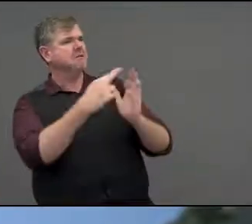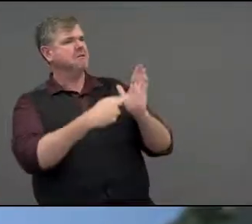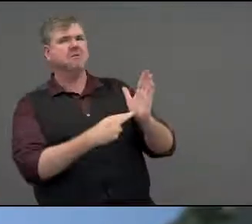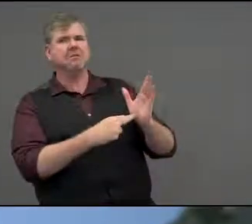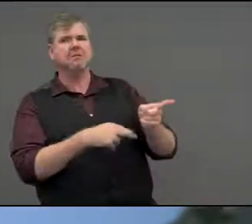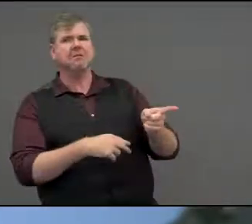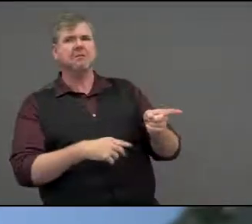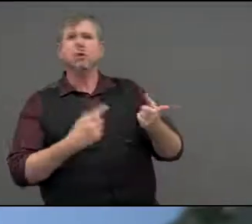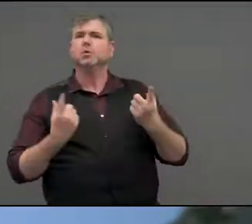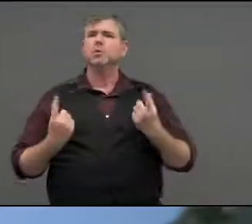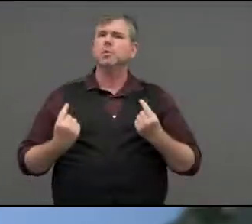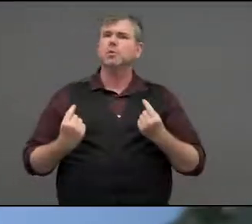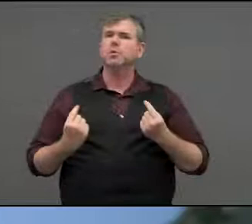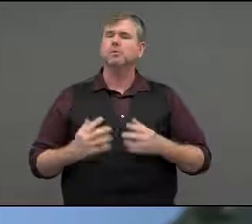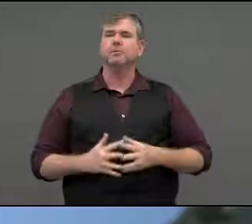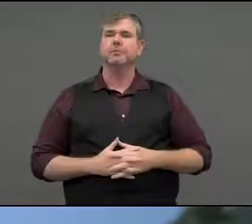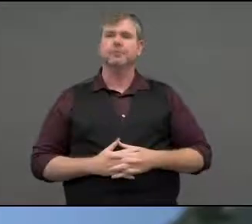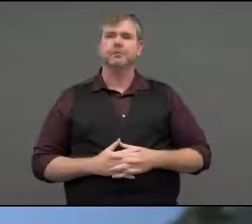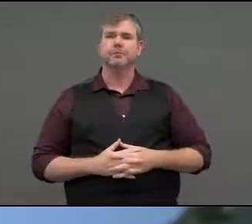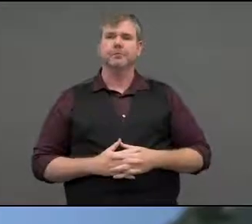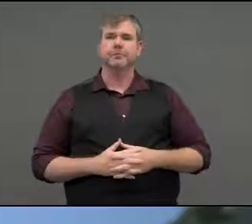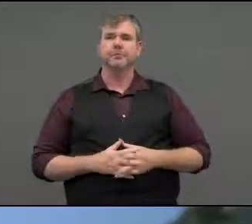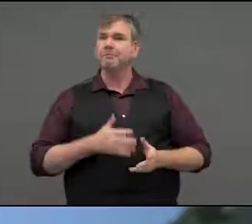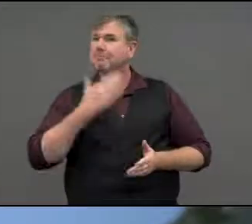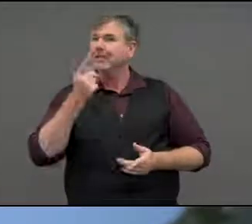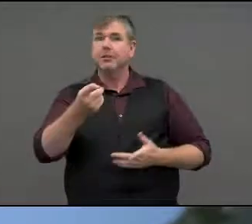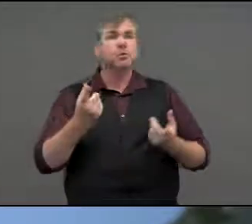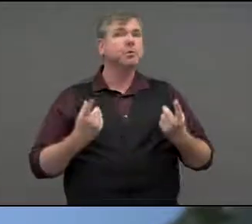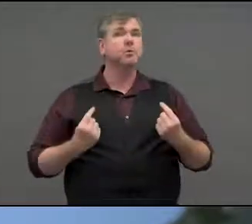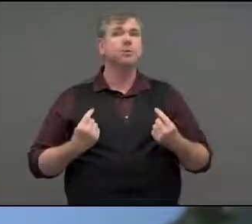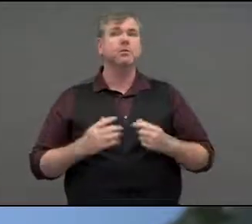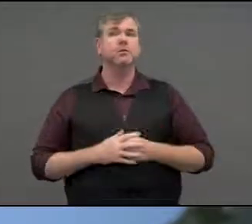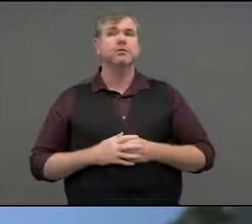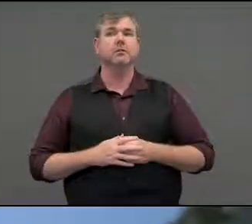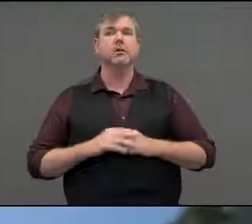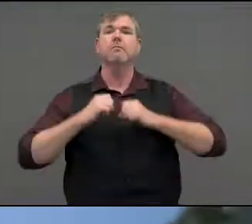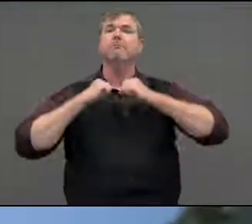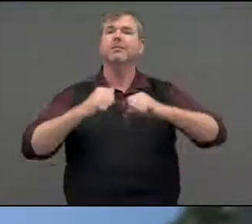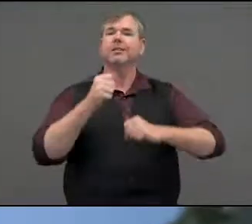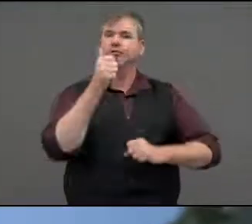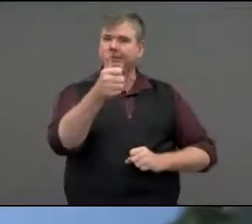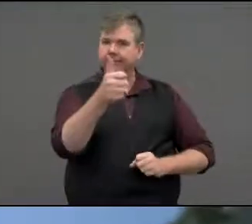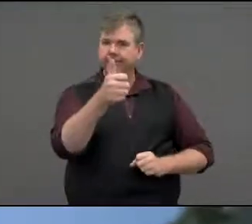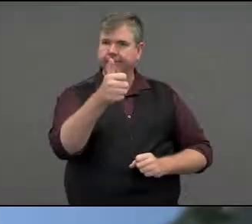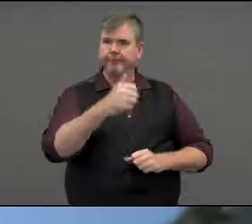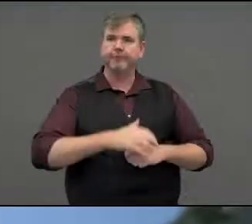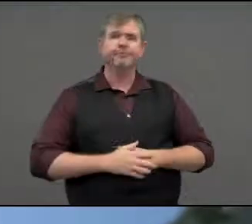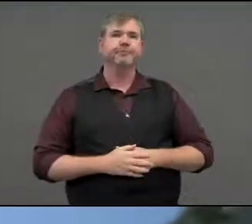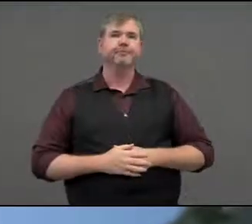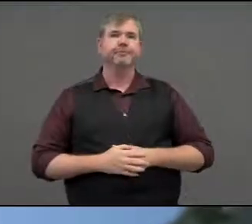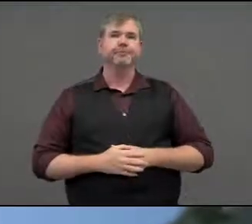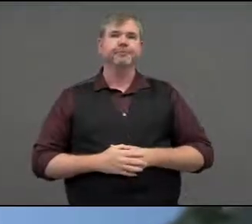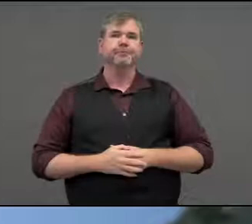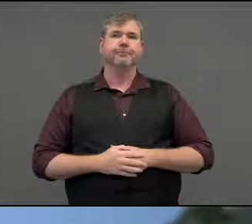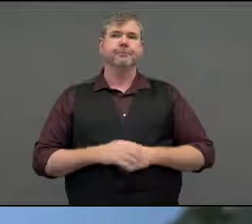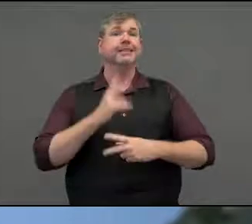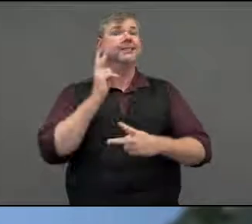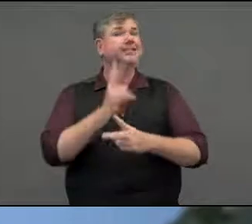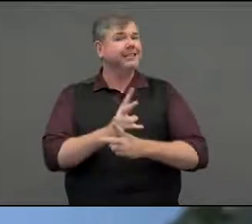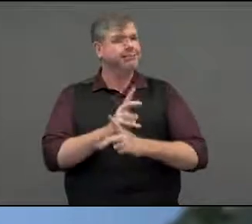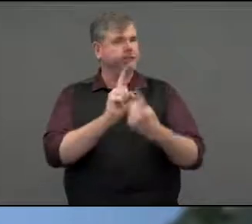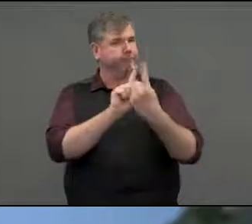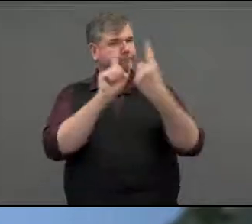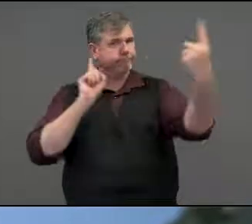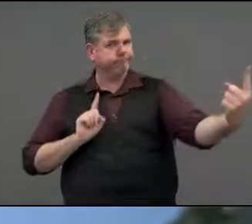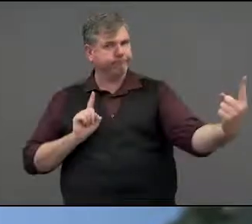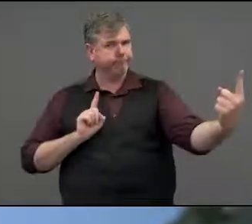Well, the best thing you can do is protect yourself. Maintain those social distancing requirements, because that's what you have control over